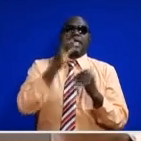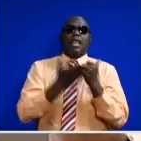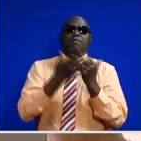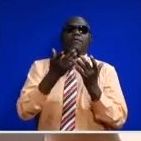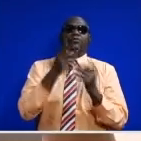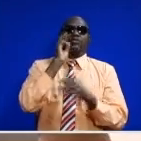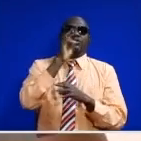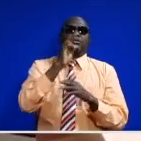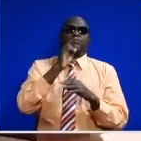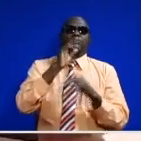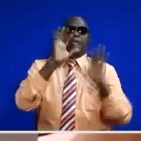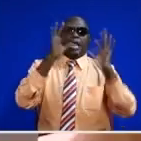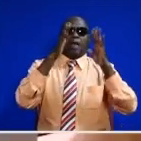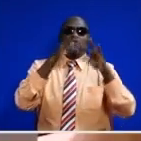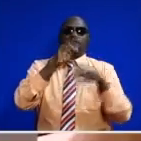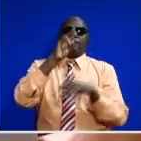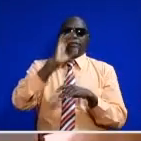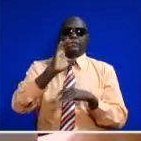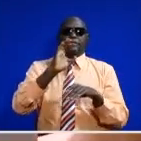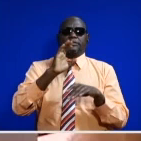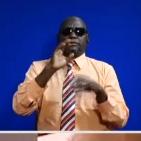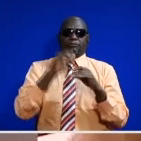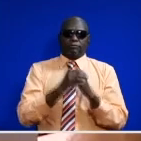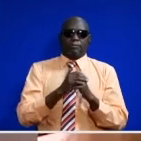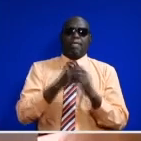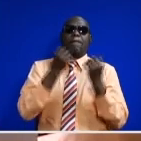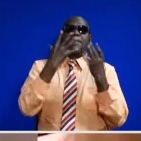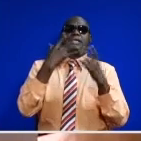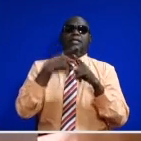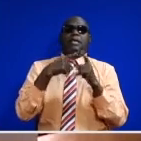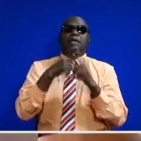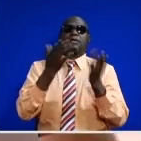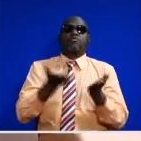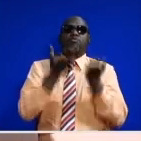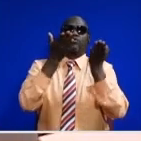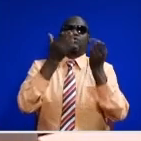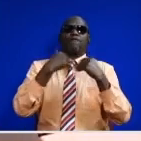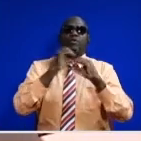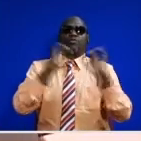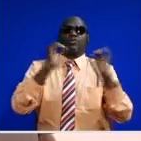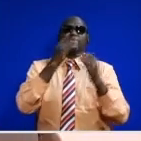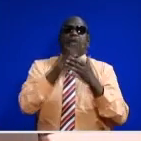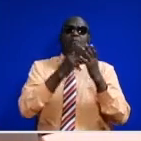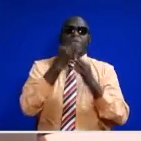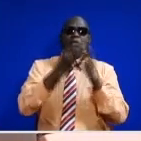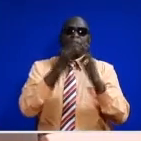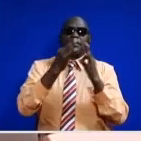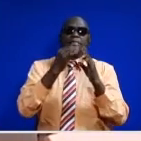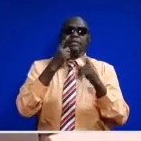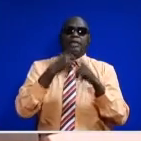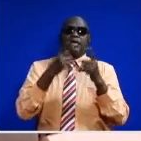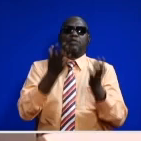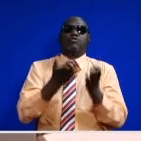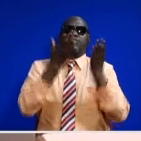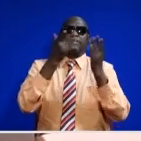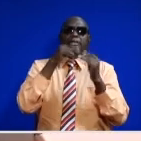Clap for the Vice Chancellor. For many years, we've stayed without promotions. Some have gone even to 33 years without promotions in